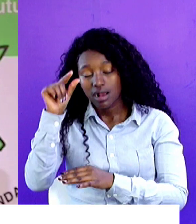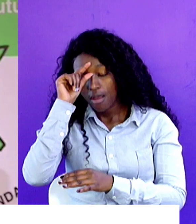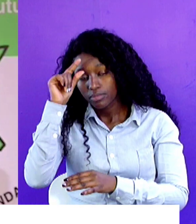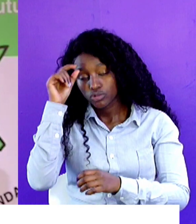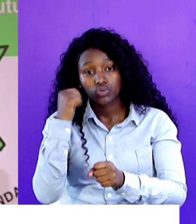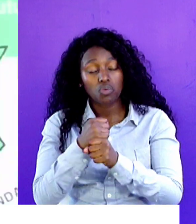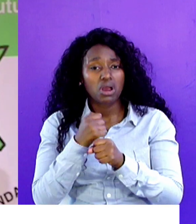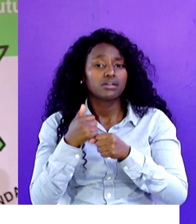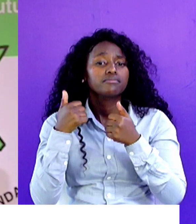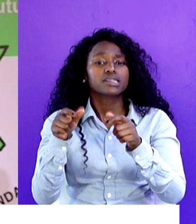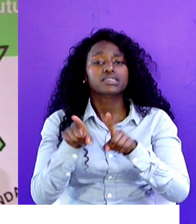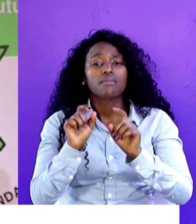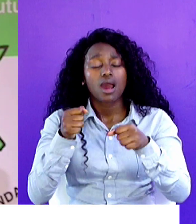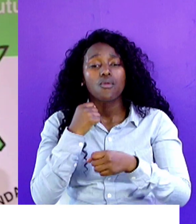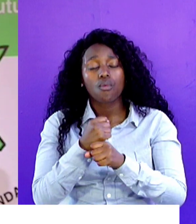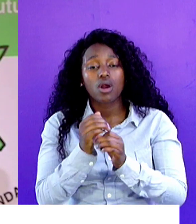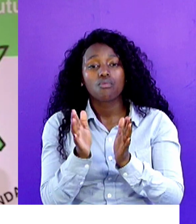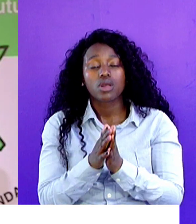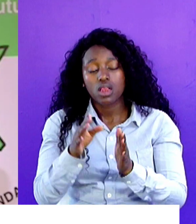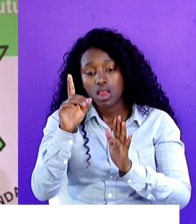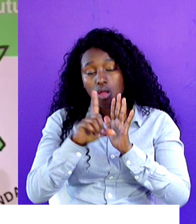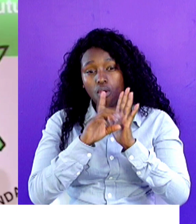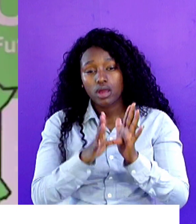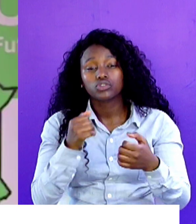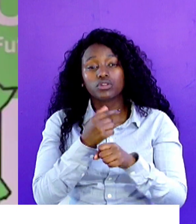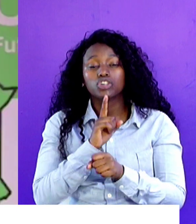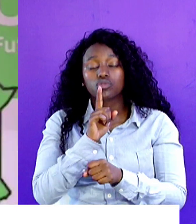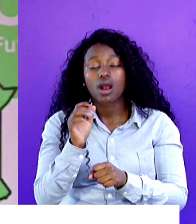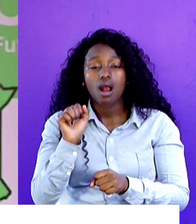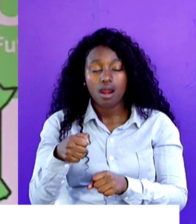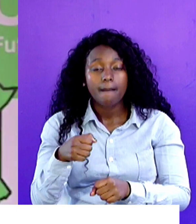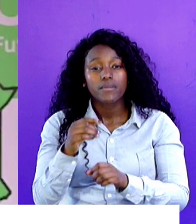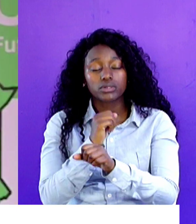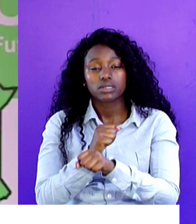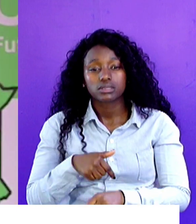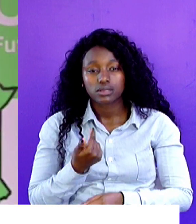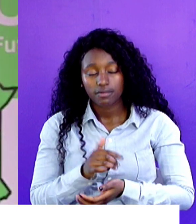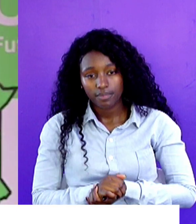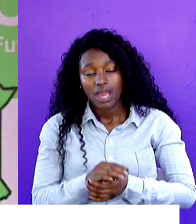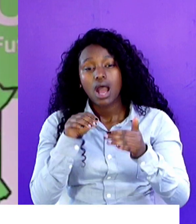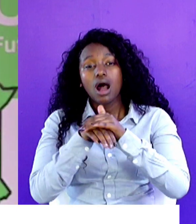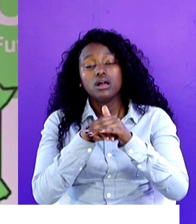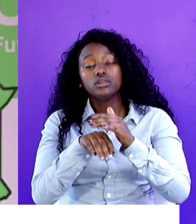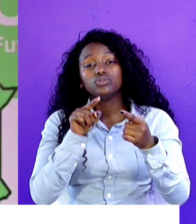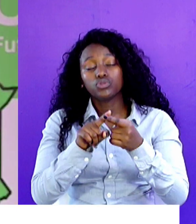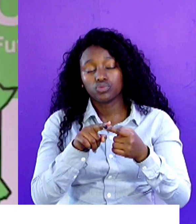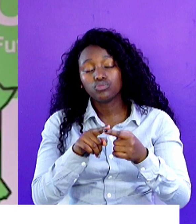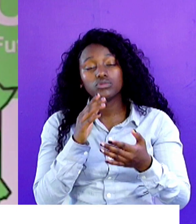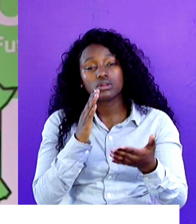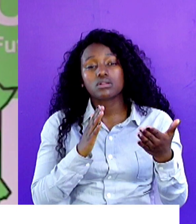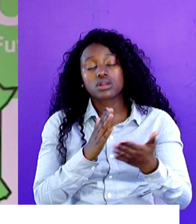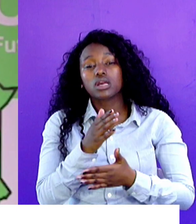with law enforcement to protect civic space. Access to accurate information at every stage of the electoral